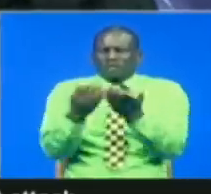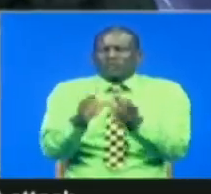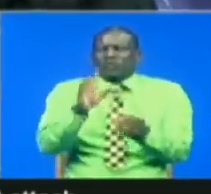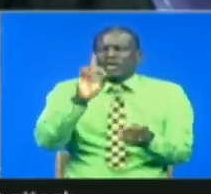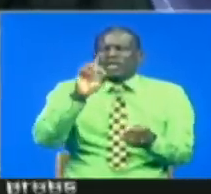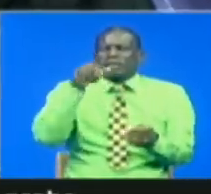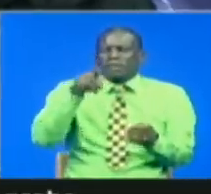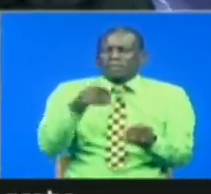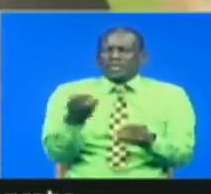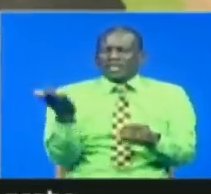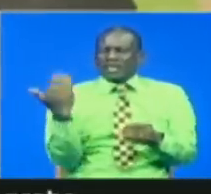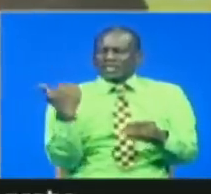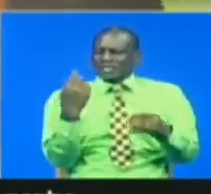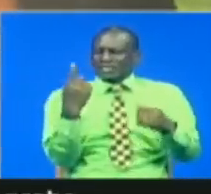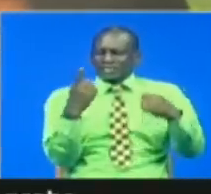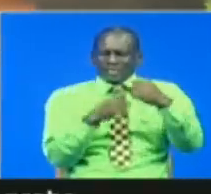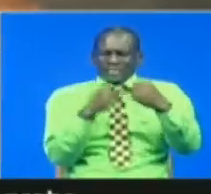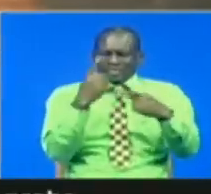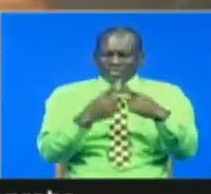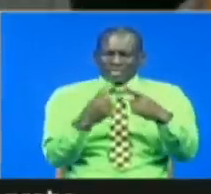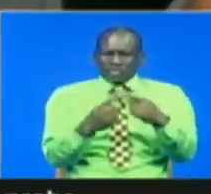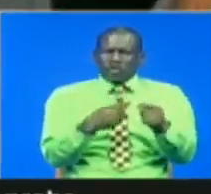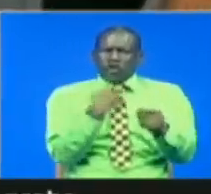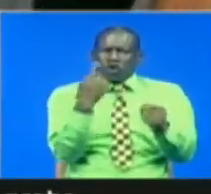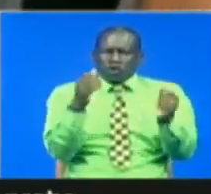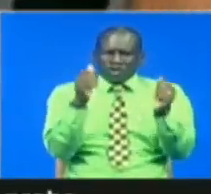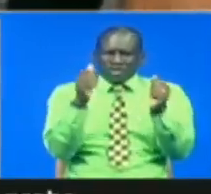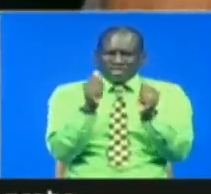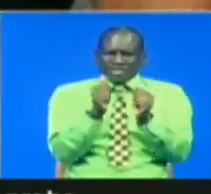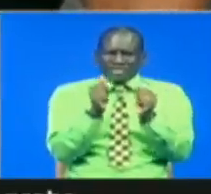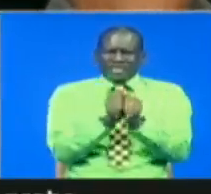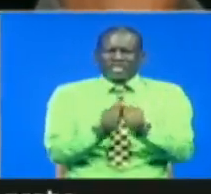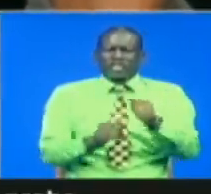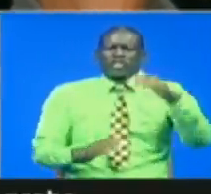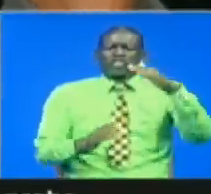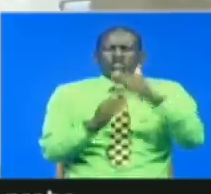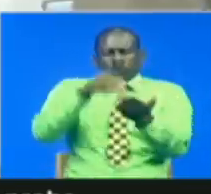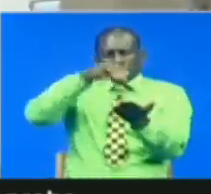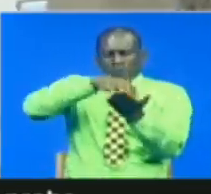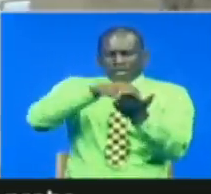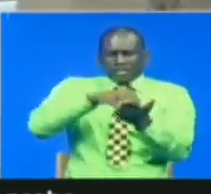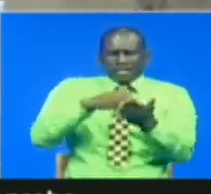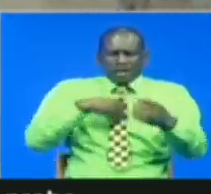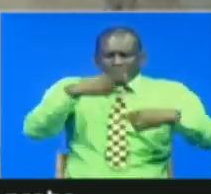last 6 years, less than 10 high-ranking cases have been heard to conclusions with convictions